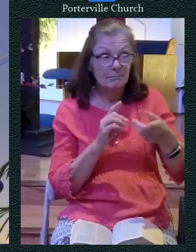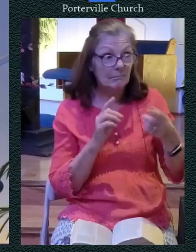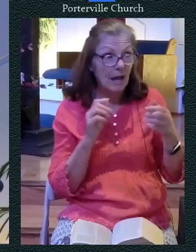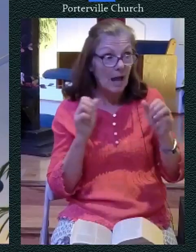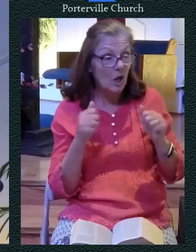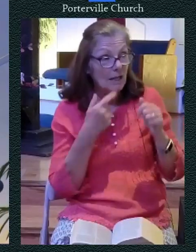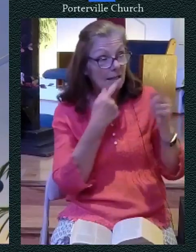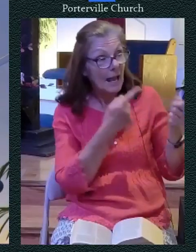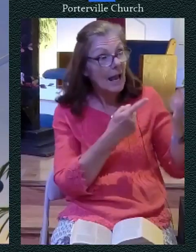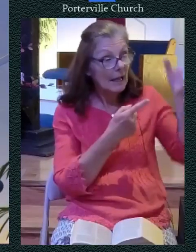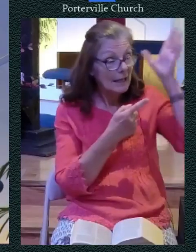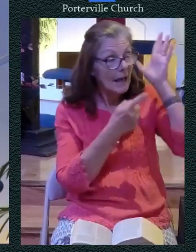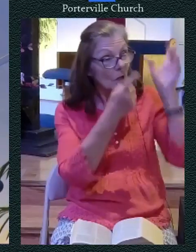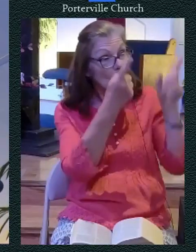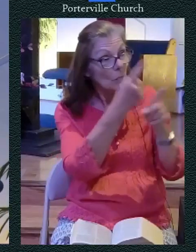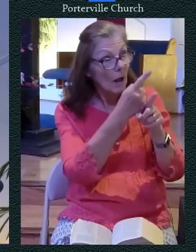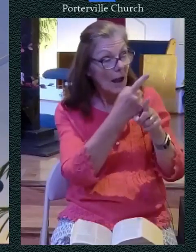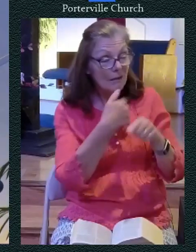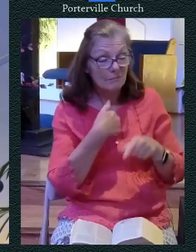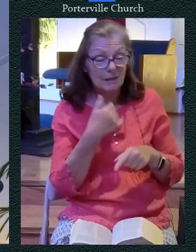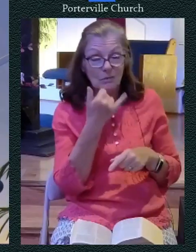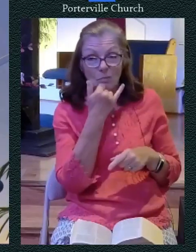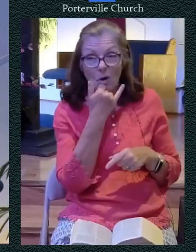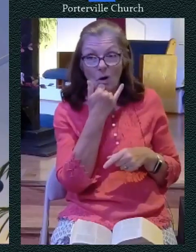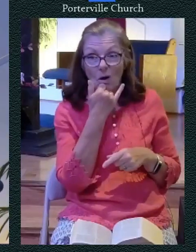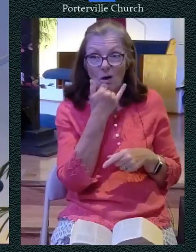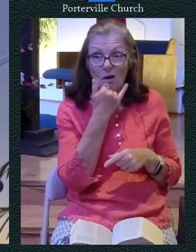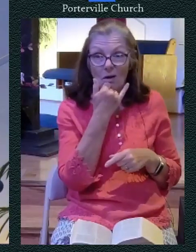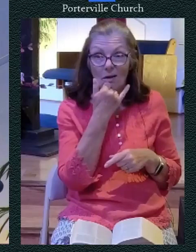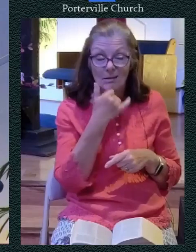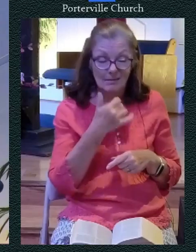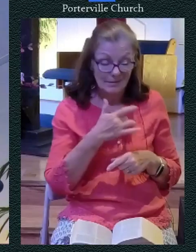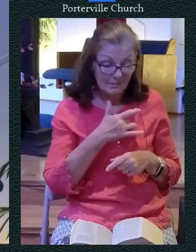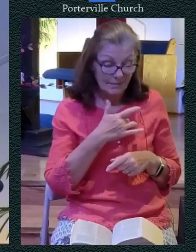I see the wrong that was in my heart.